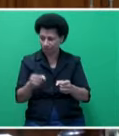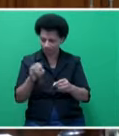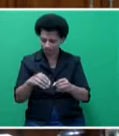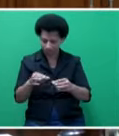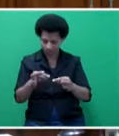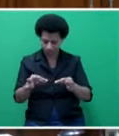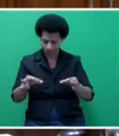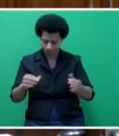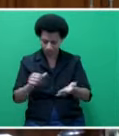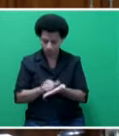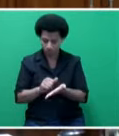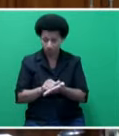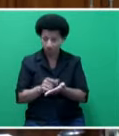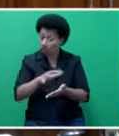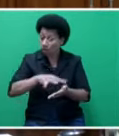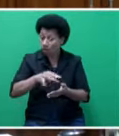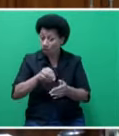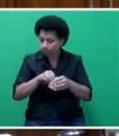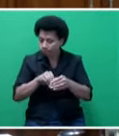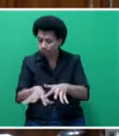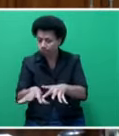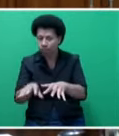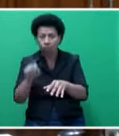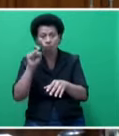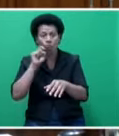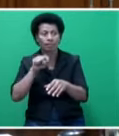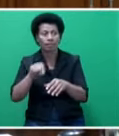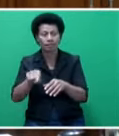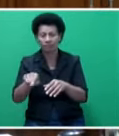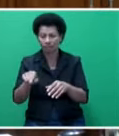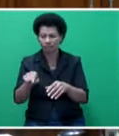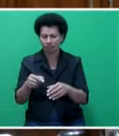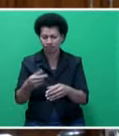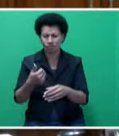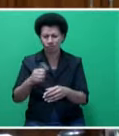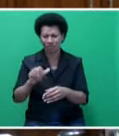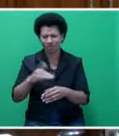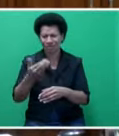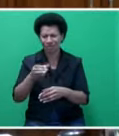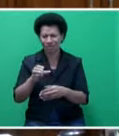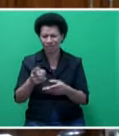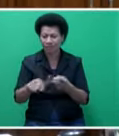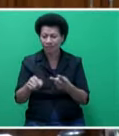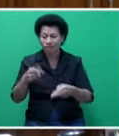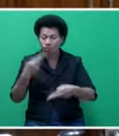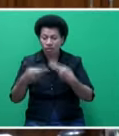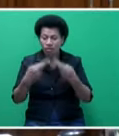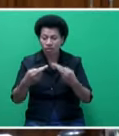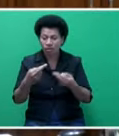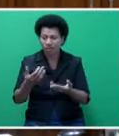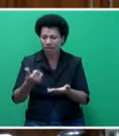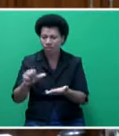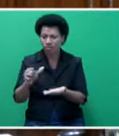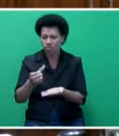ends up in our waterways are in fact the ones that people generally use on a day-to-day basis. You know, the restaurants, they give you the